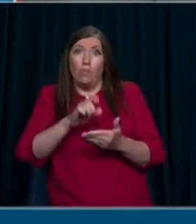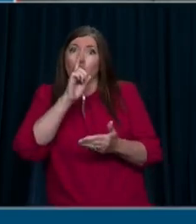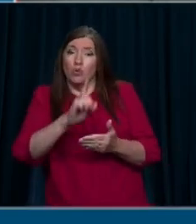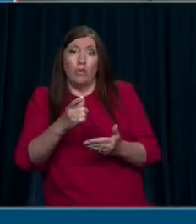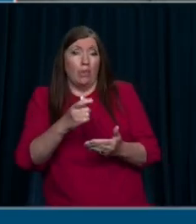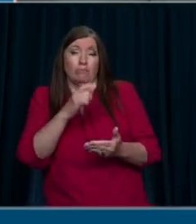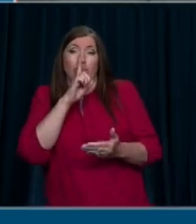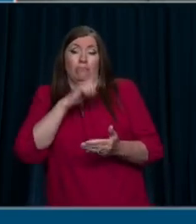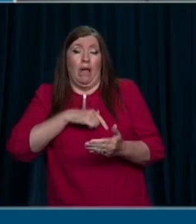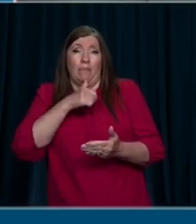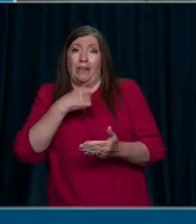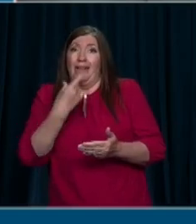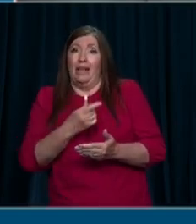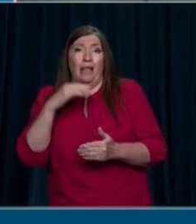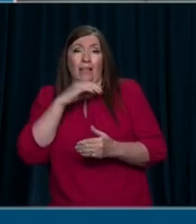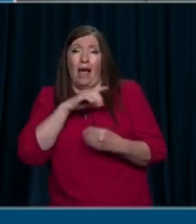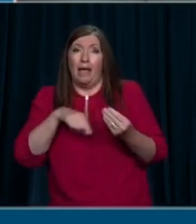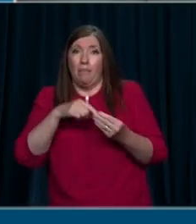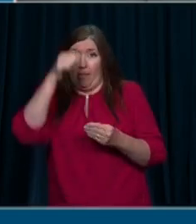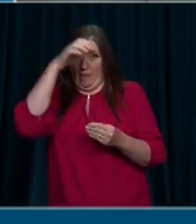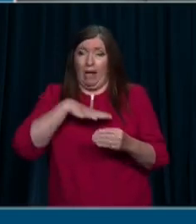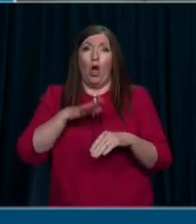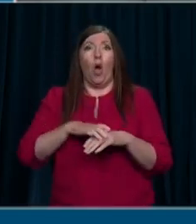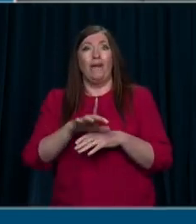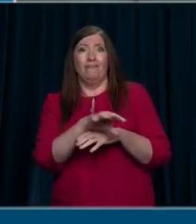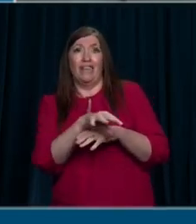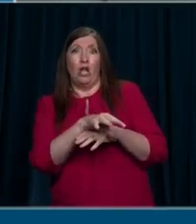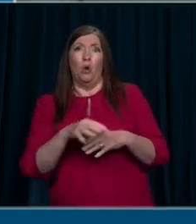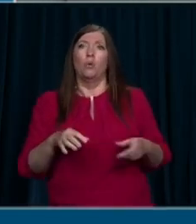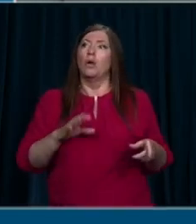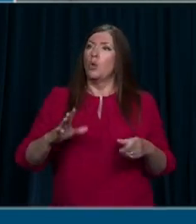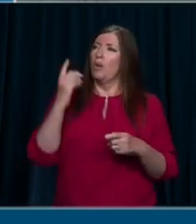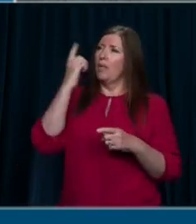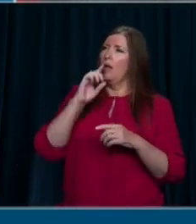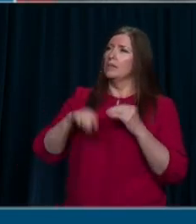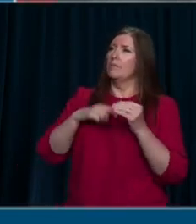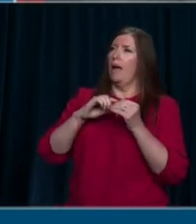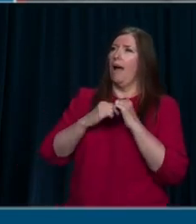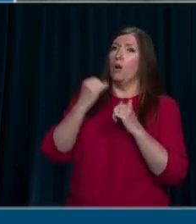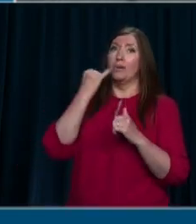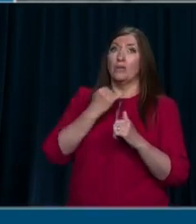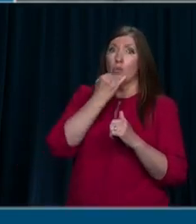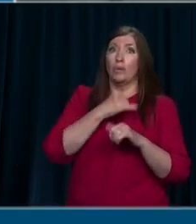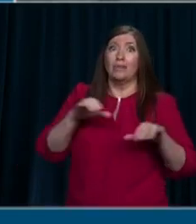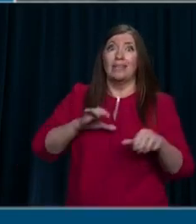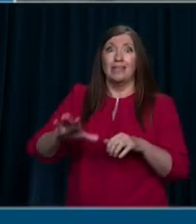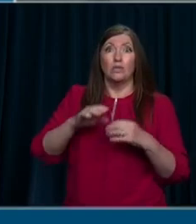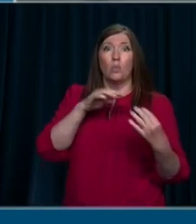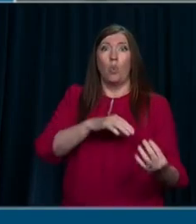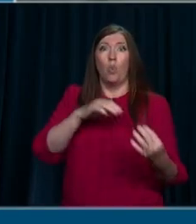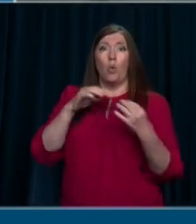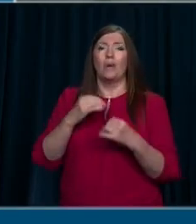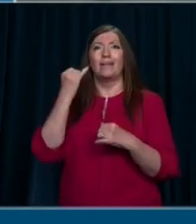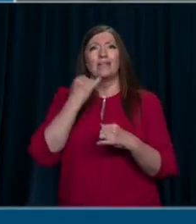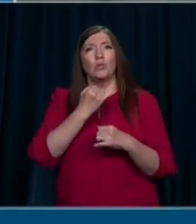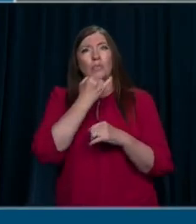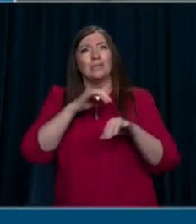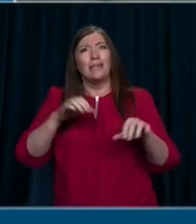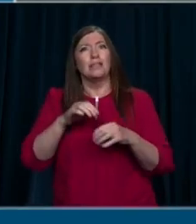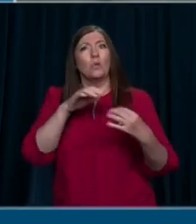I'm not going to tell a lie on the man. It's on video. Your thoughts on how Israel is conducting its war? Israel is conducting the war as they